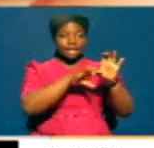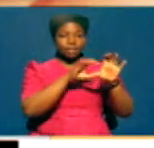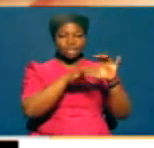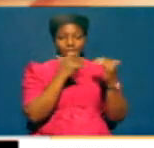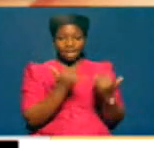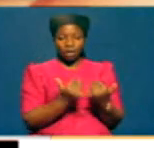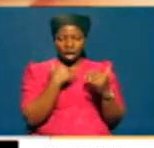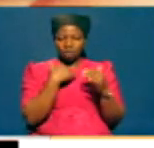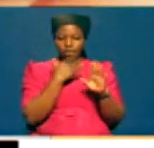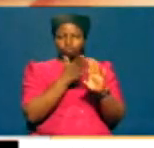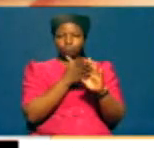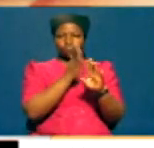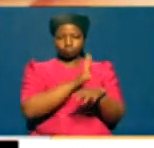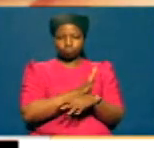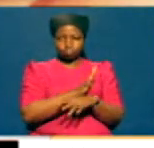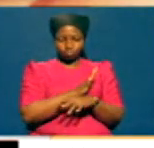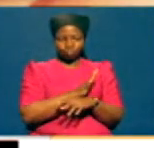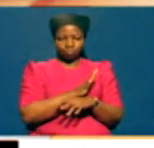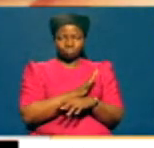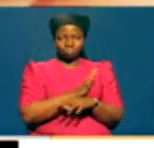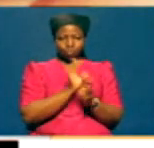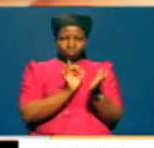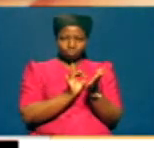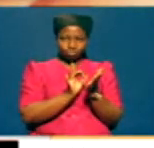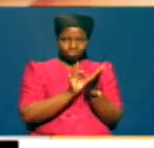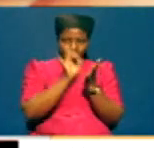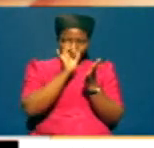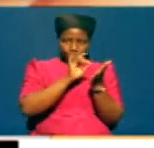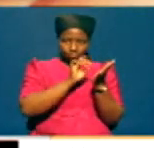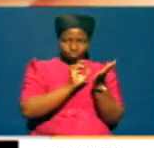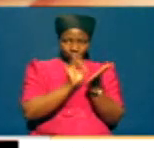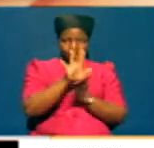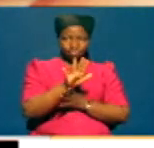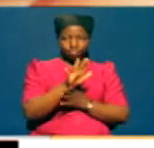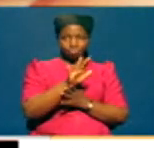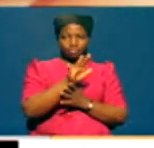re-signed striker Romelu Lukaku for a club record 97.5.